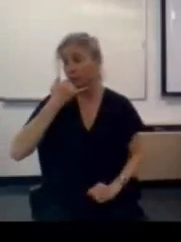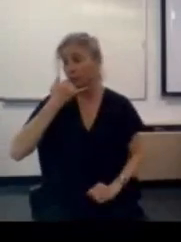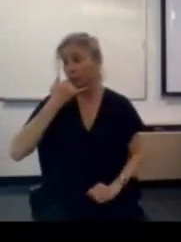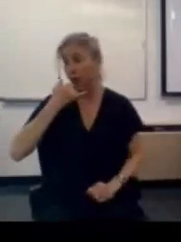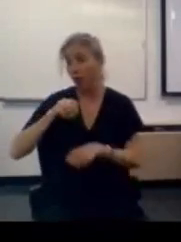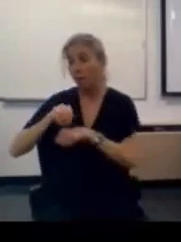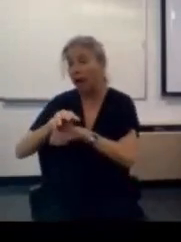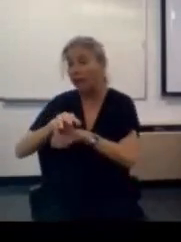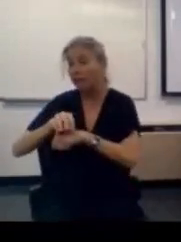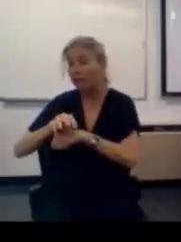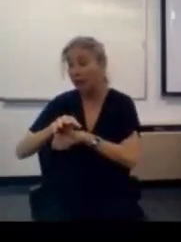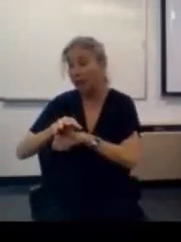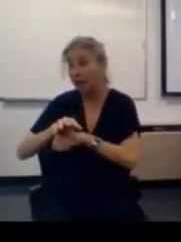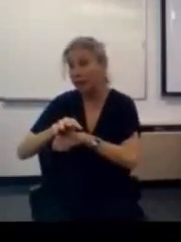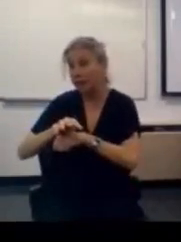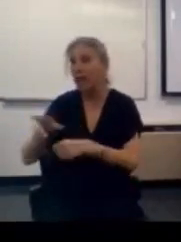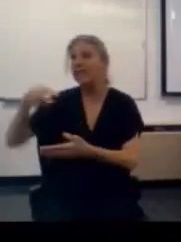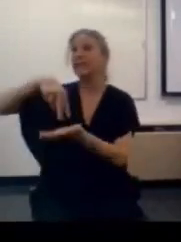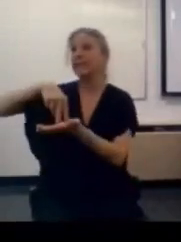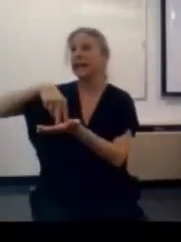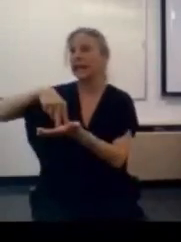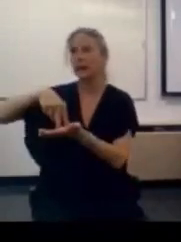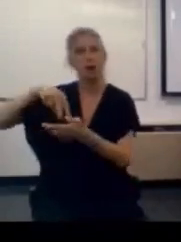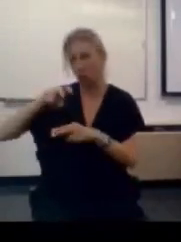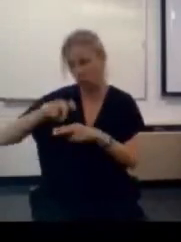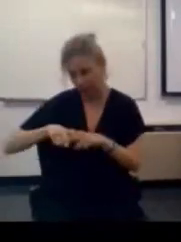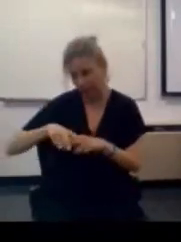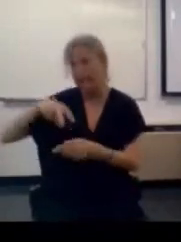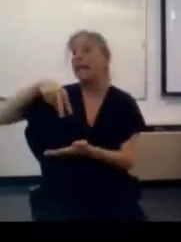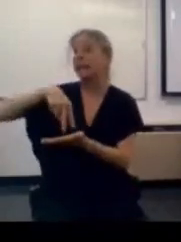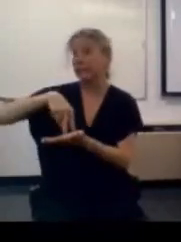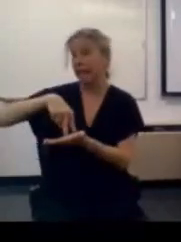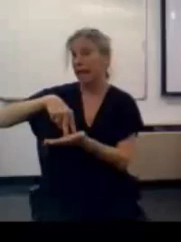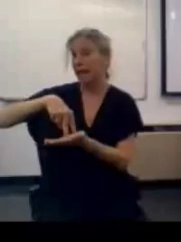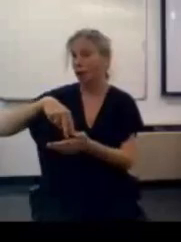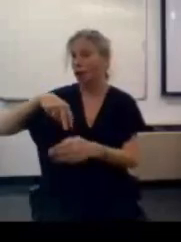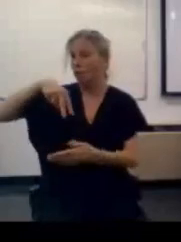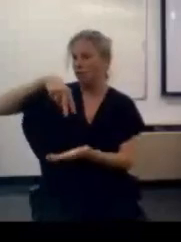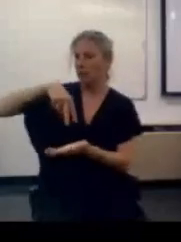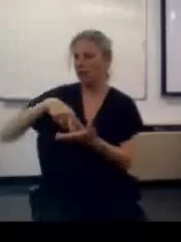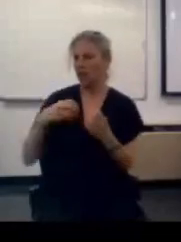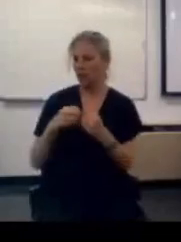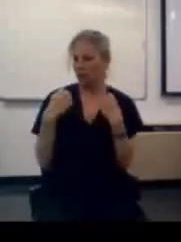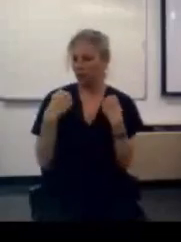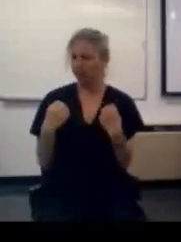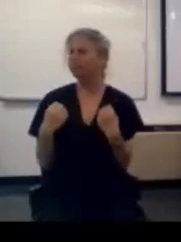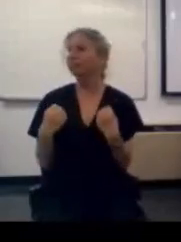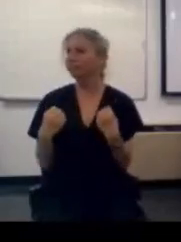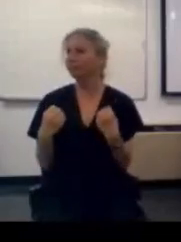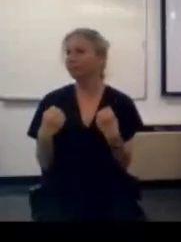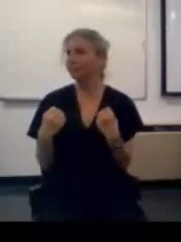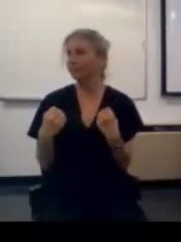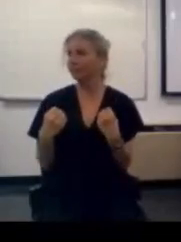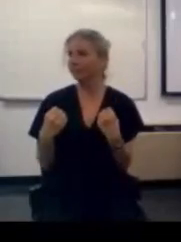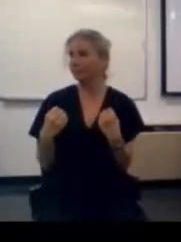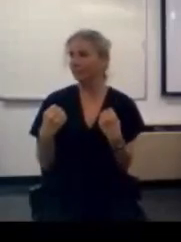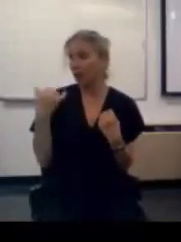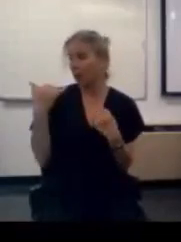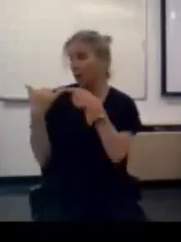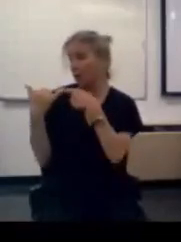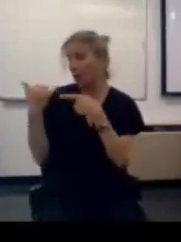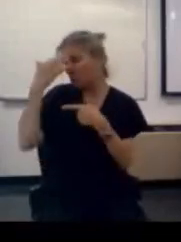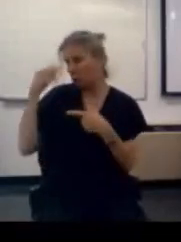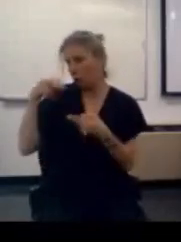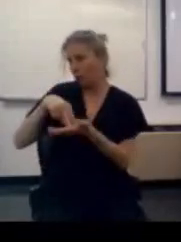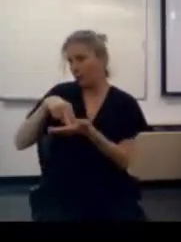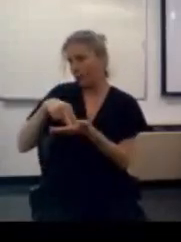you are having that conversation over the phone, my advice is to take that call and stand. something happens differently when you deliver a message when you stand.